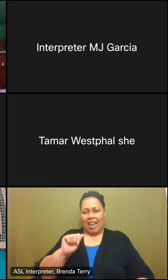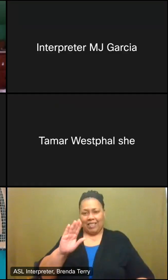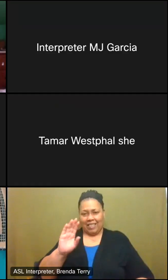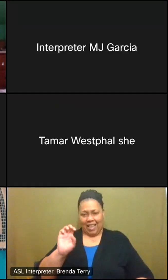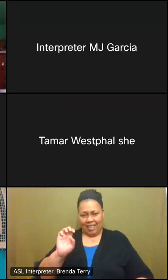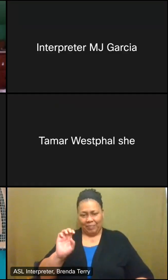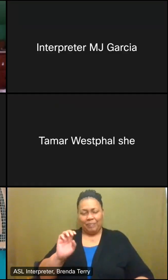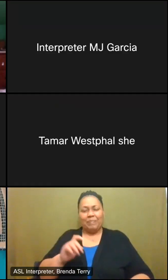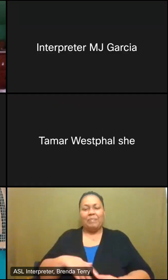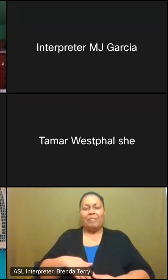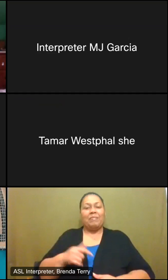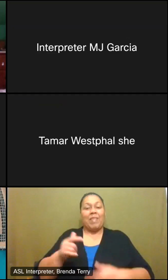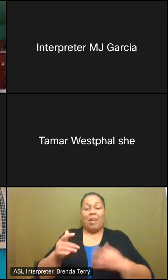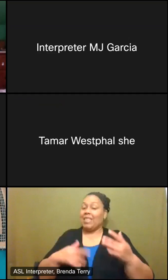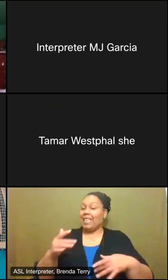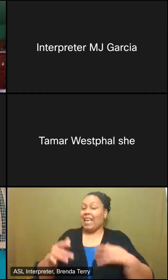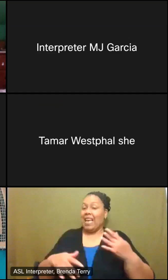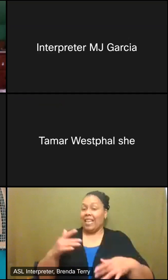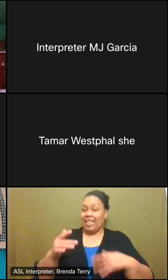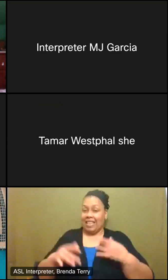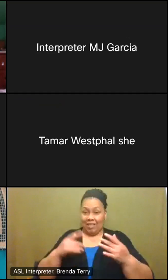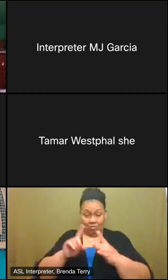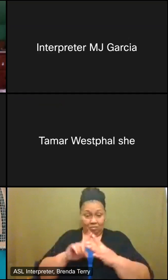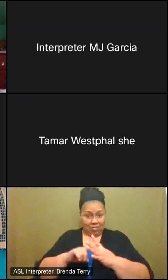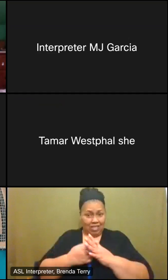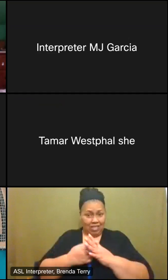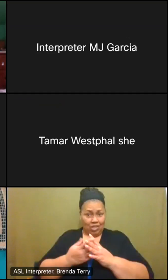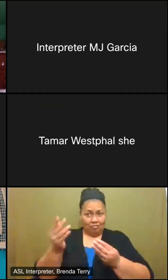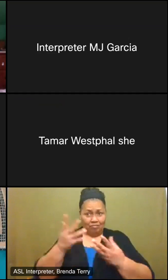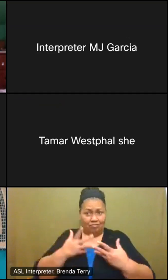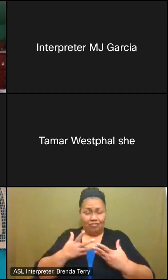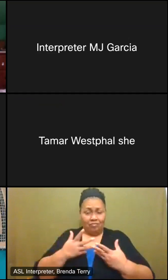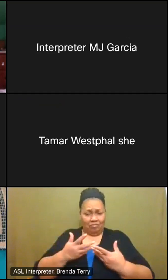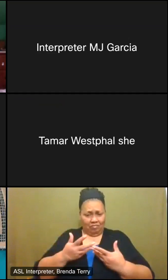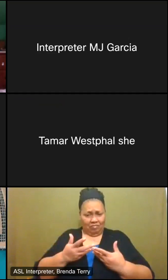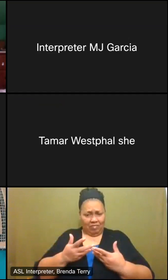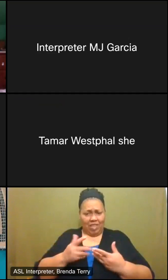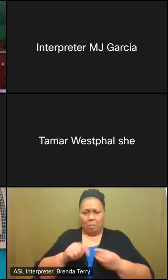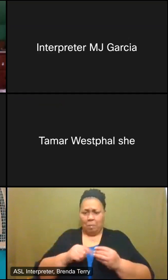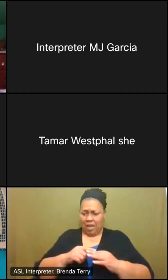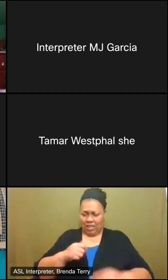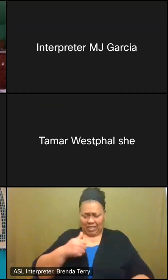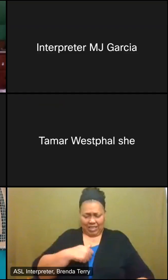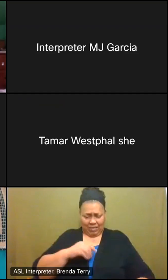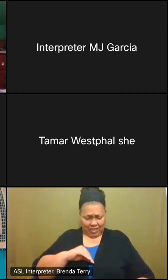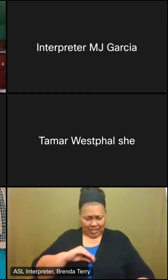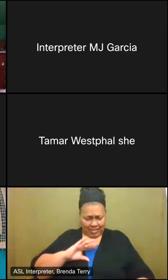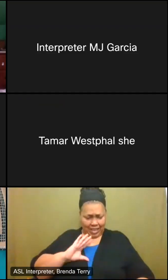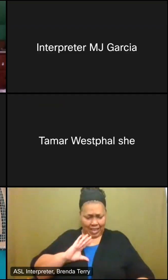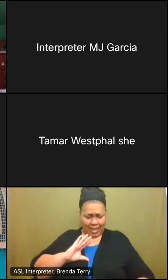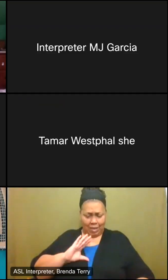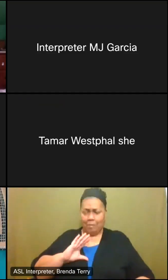first moment. When they started telling me self-esteem, how to love